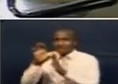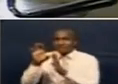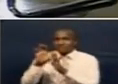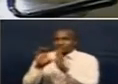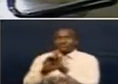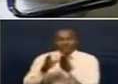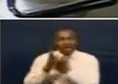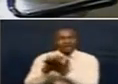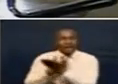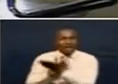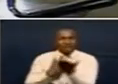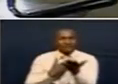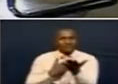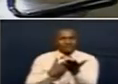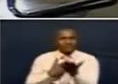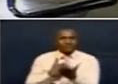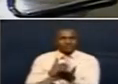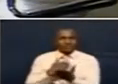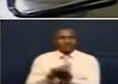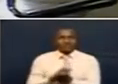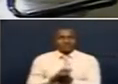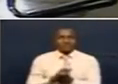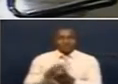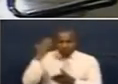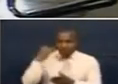previous government build it?